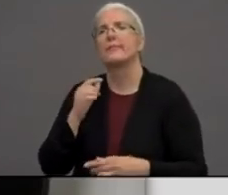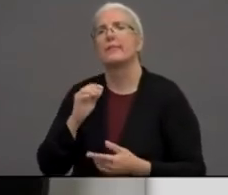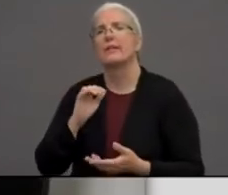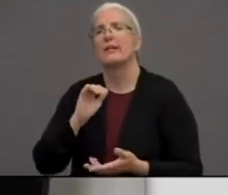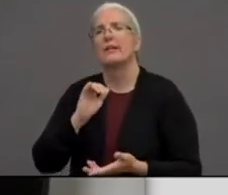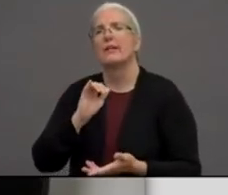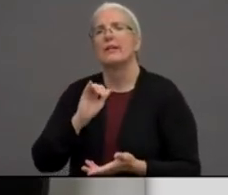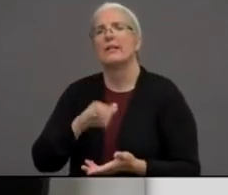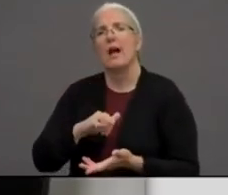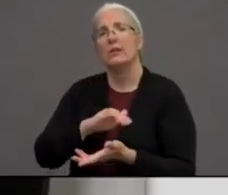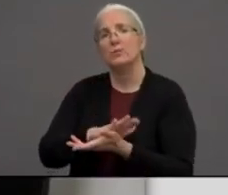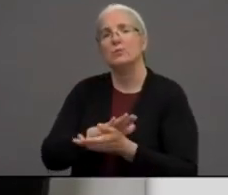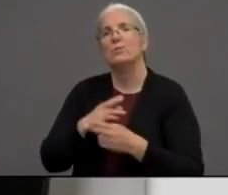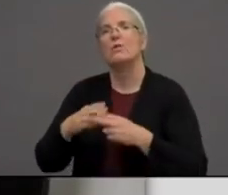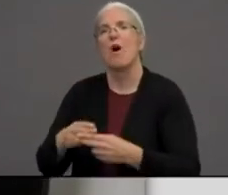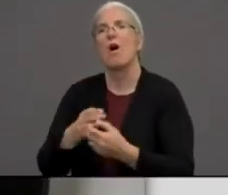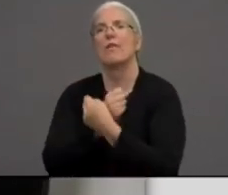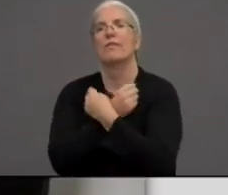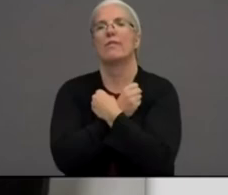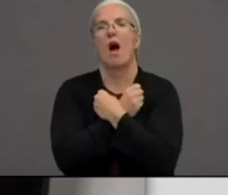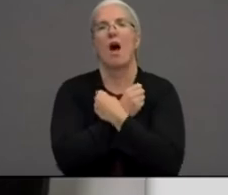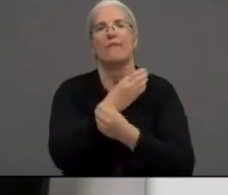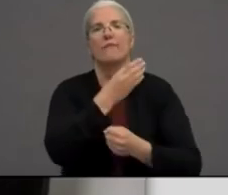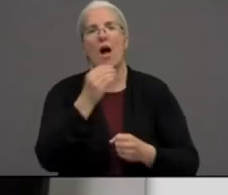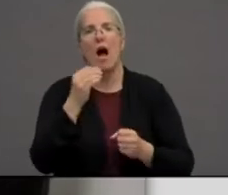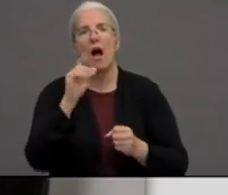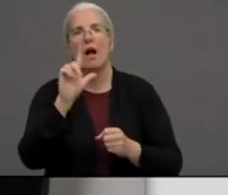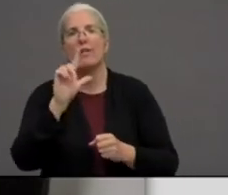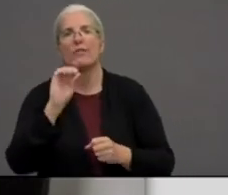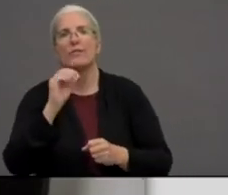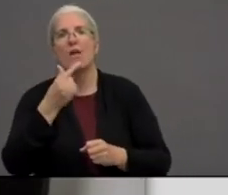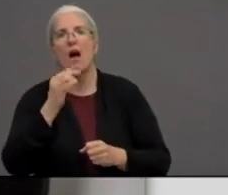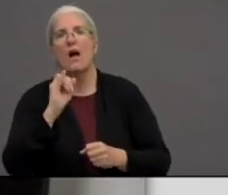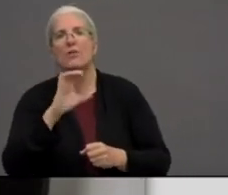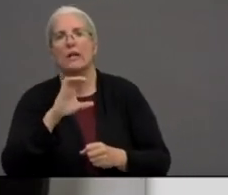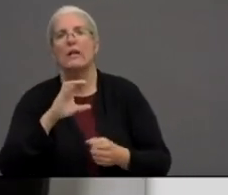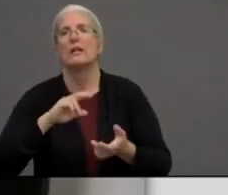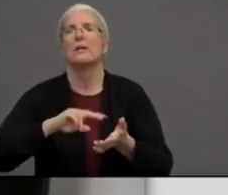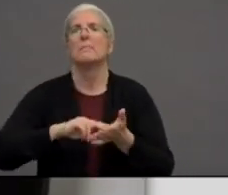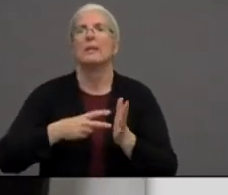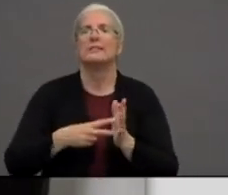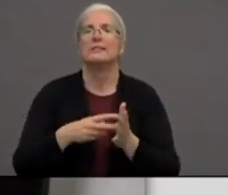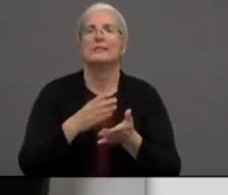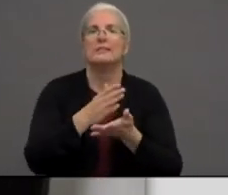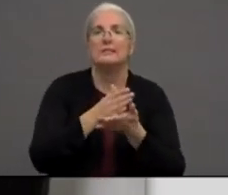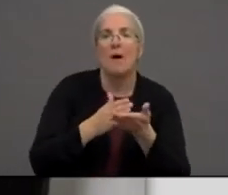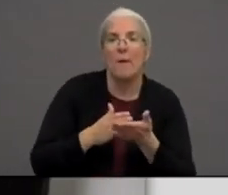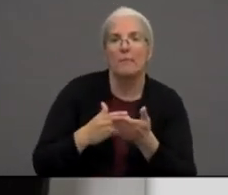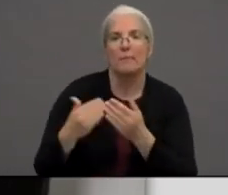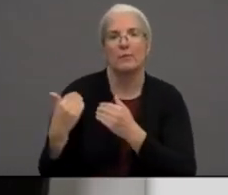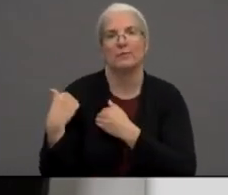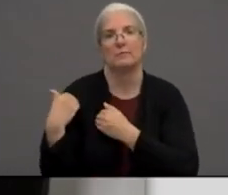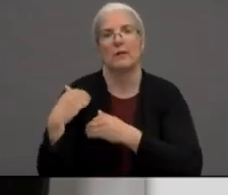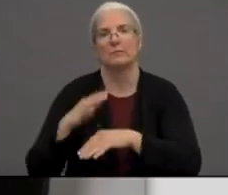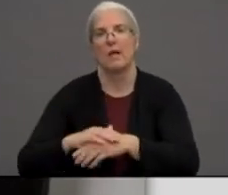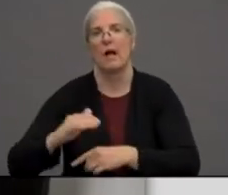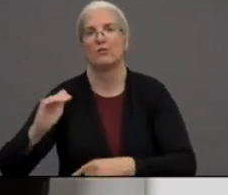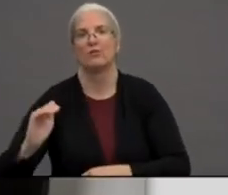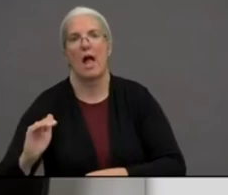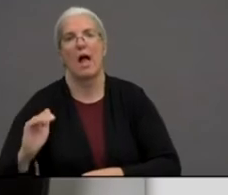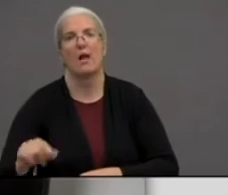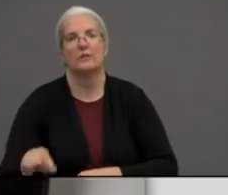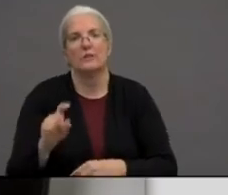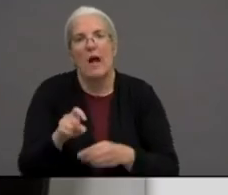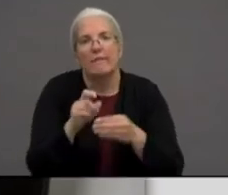and logic, where we put kind of the responsibility on him to complete his assignments at his, you know, at his own pace.